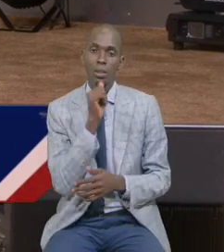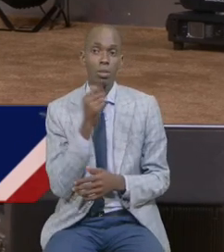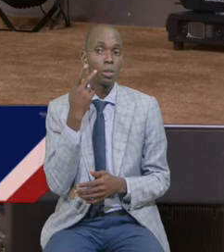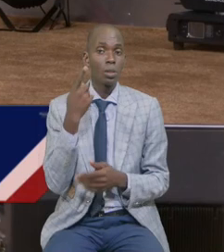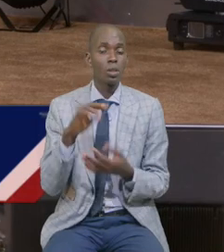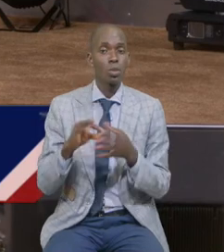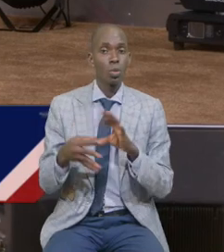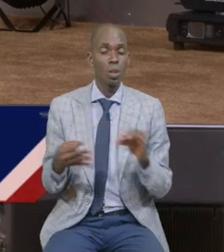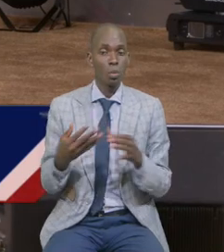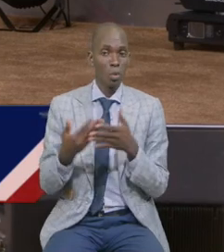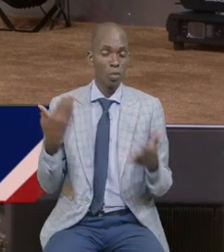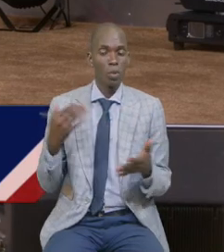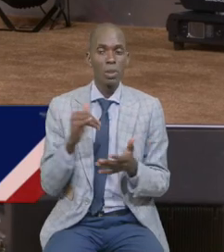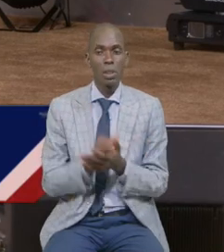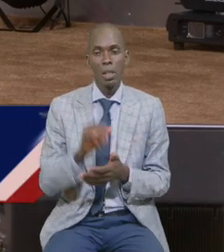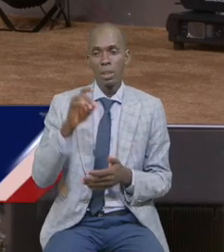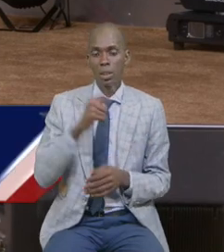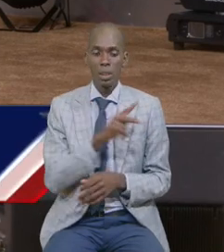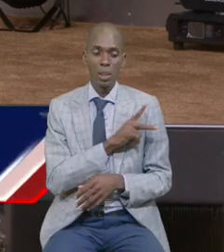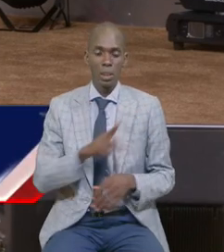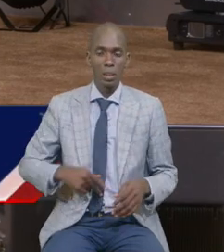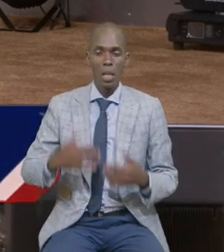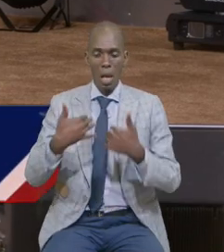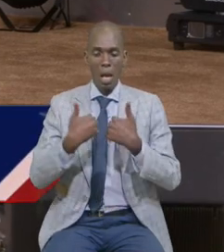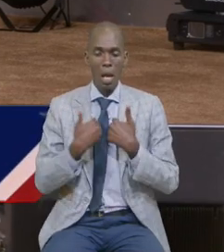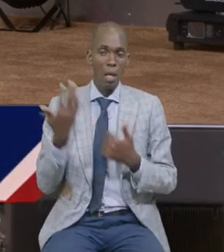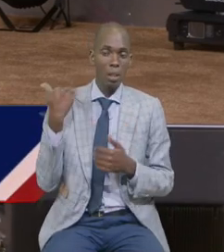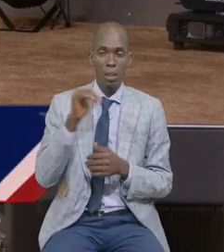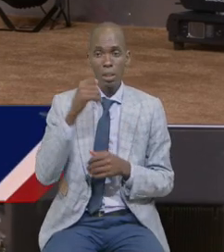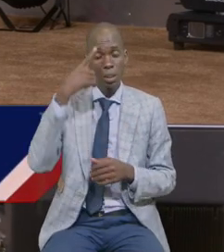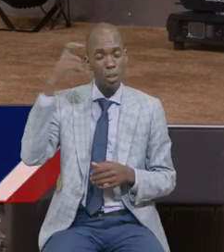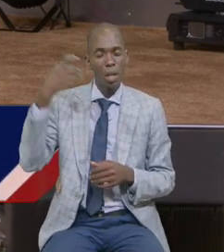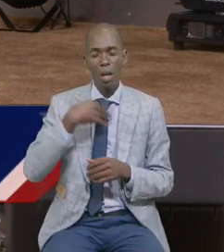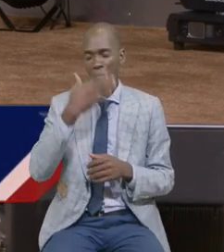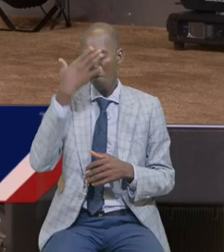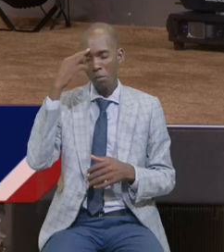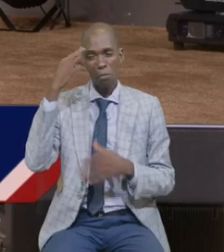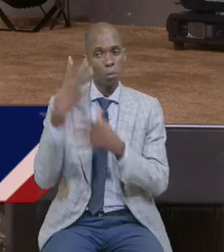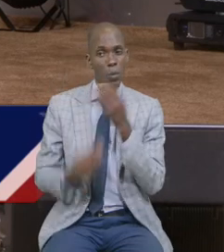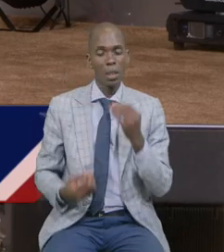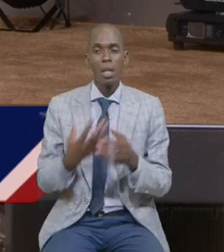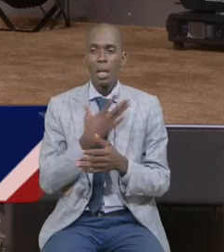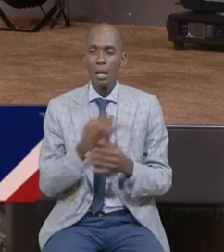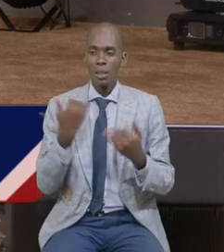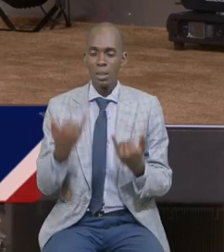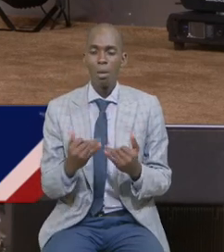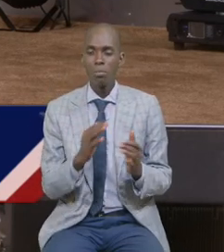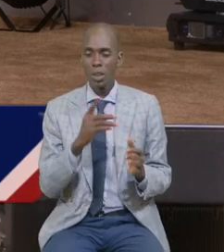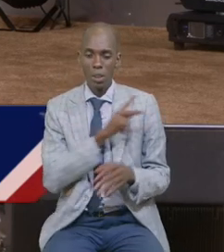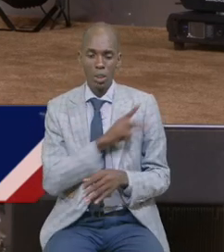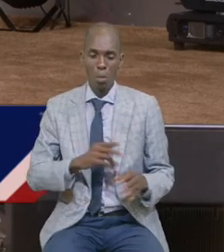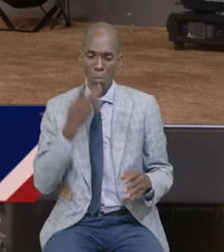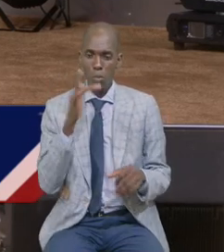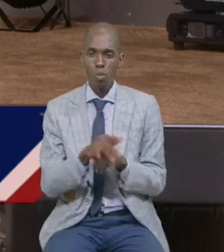had a dream, he had forgotten the dream, and he threatened he was going to kill all his wise men and the Chaldeans if they